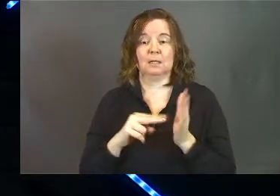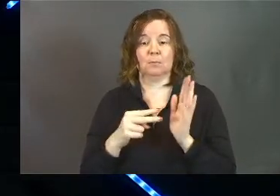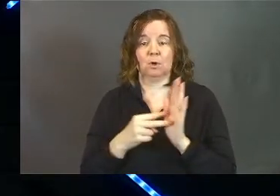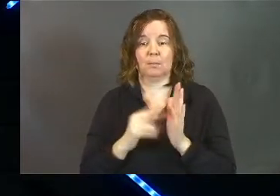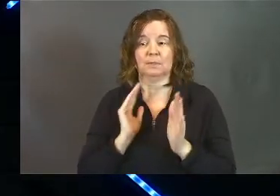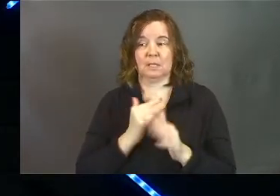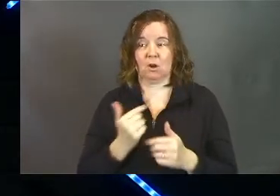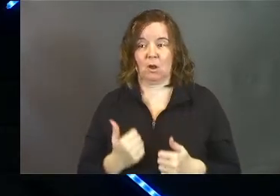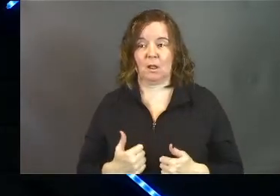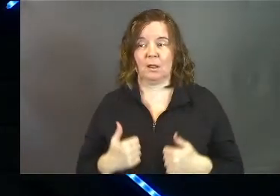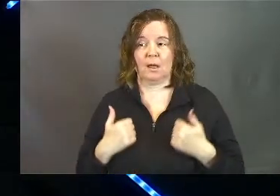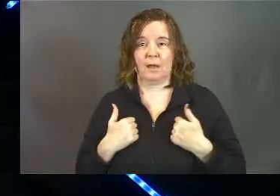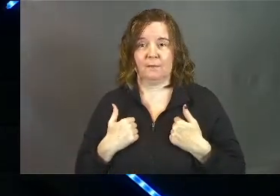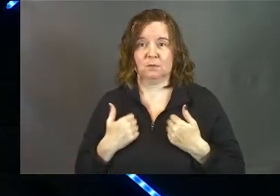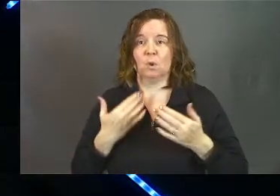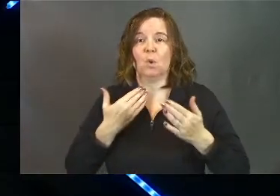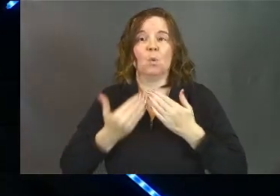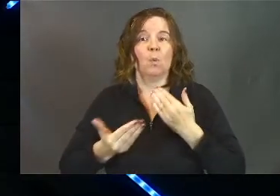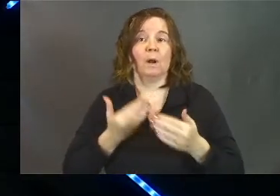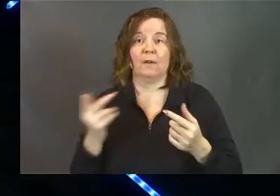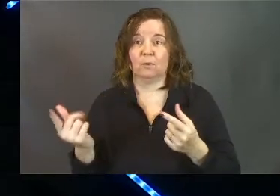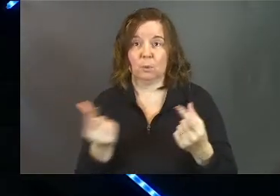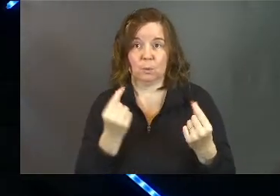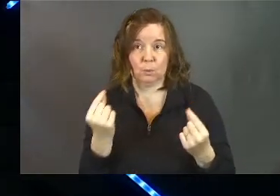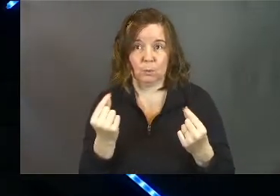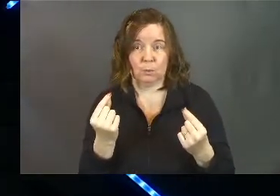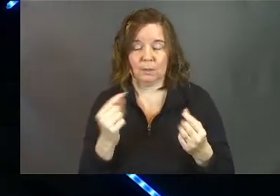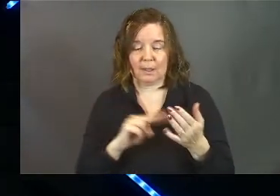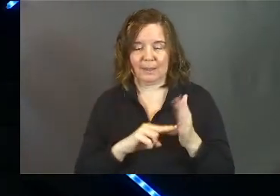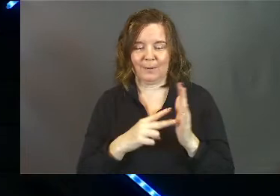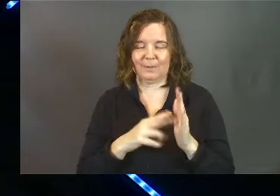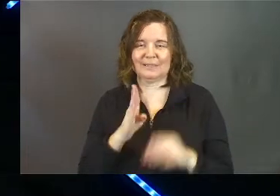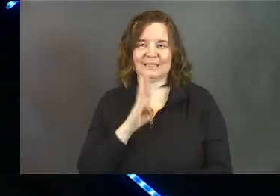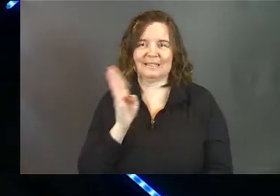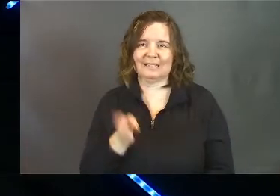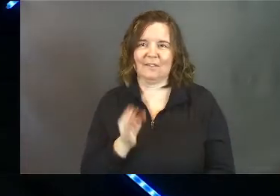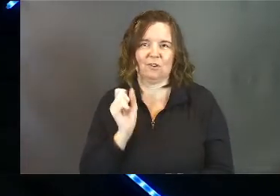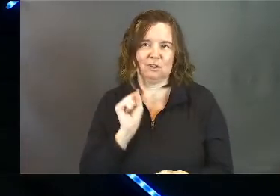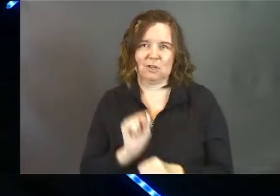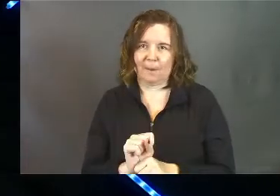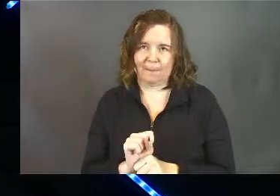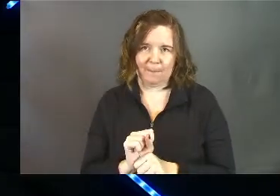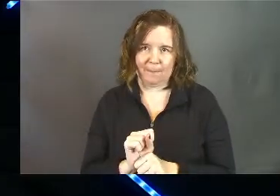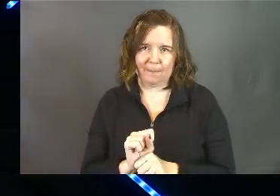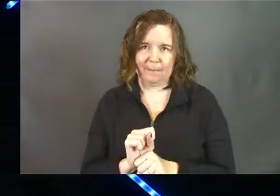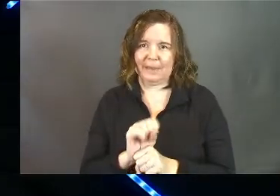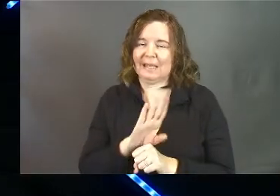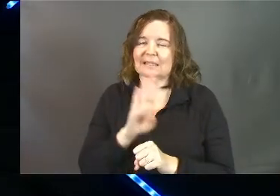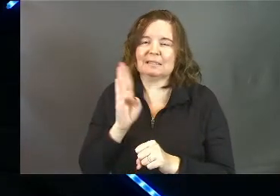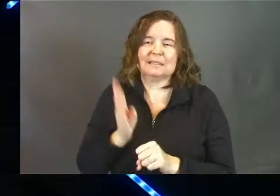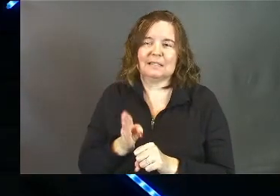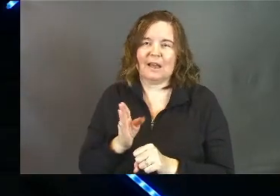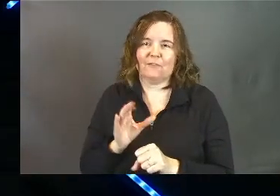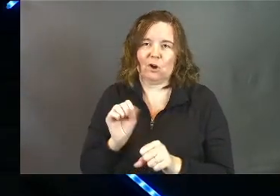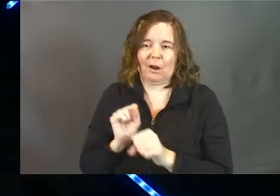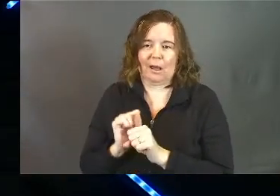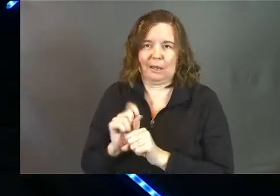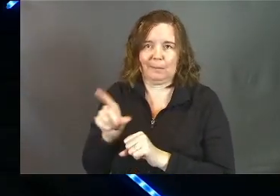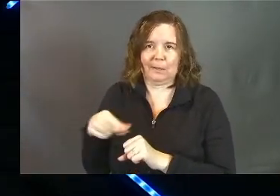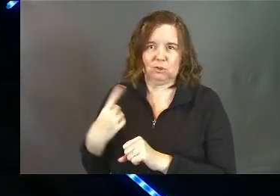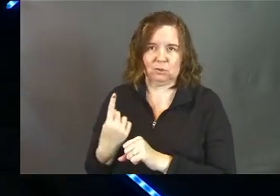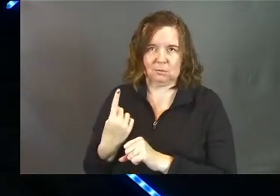our life, whatever you do, purpose is never a job. Purpose is never an